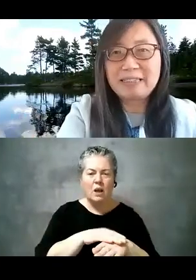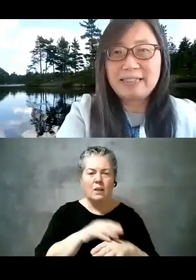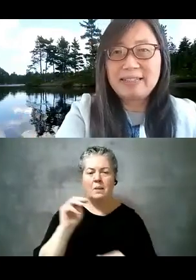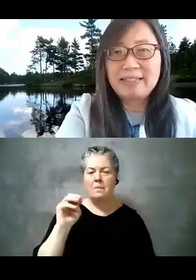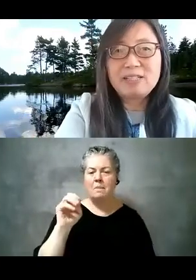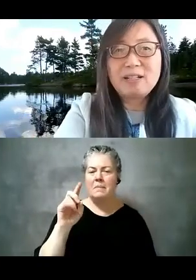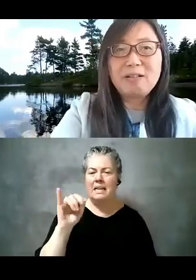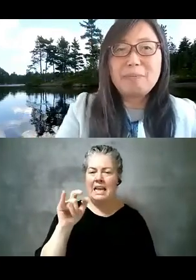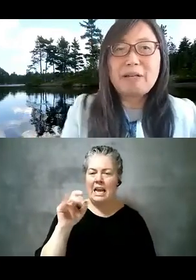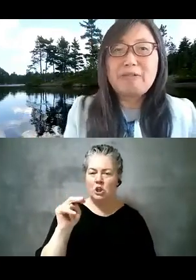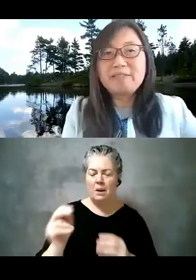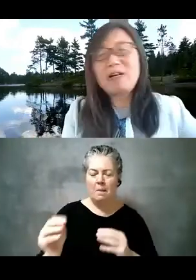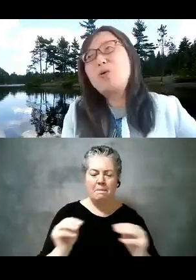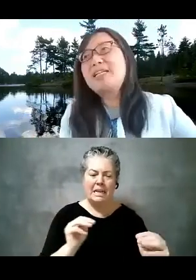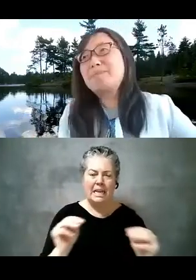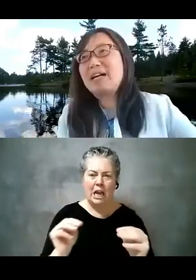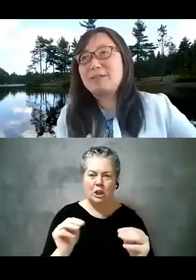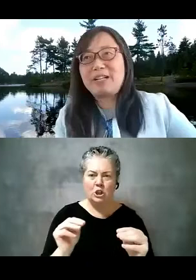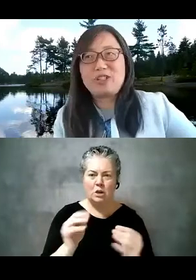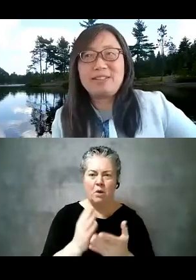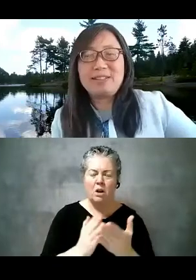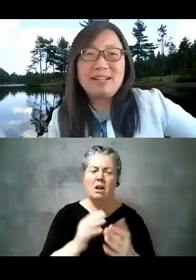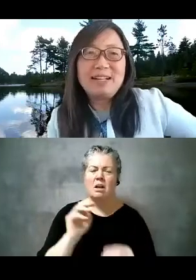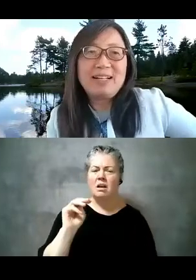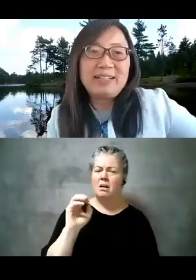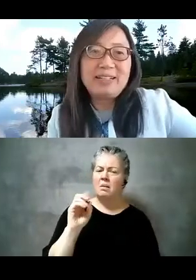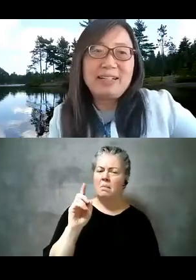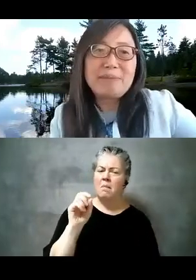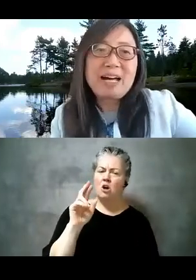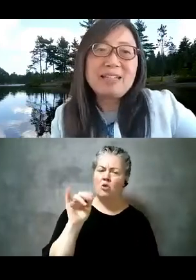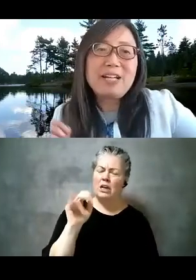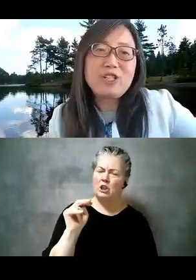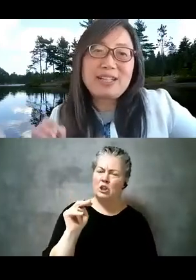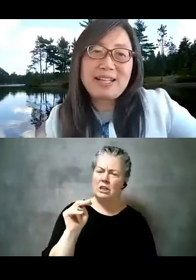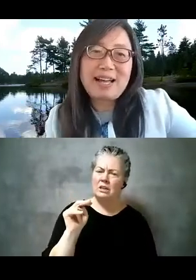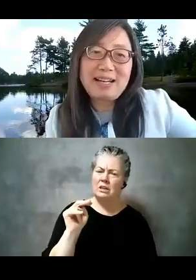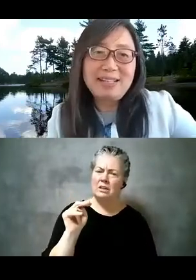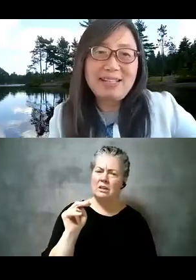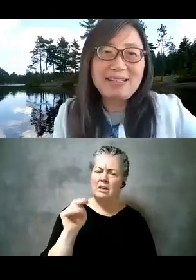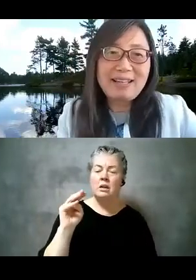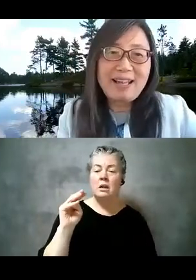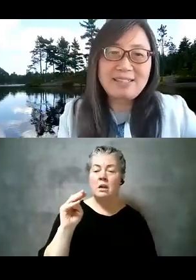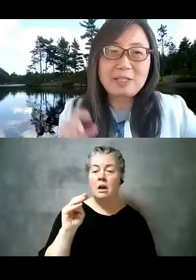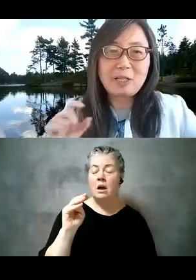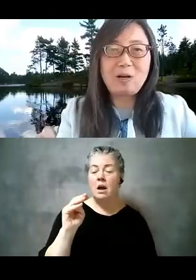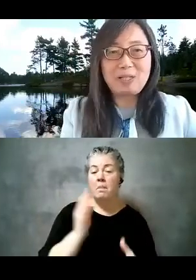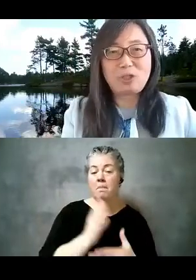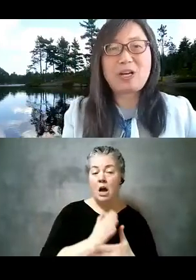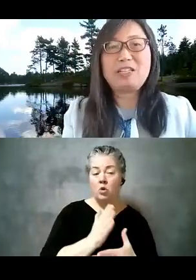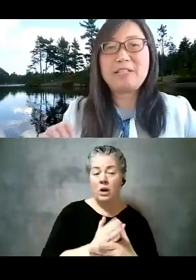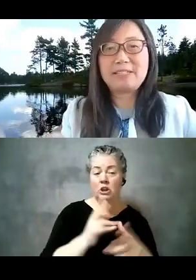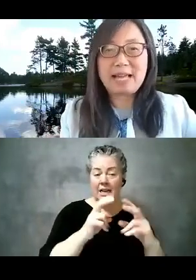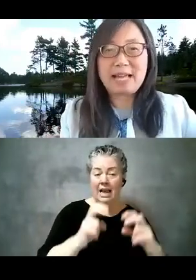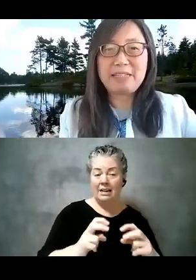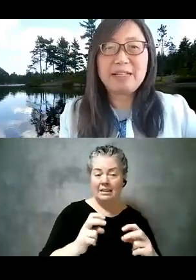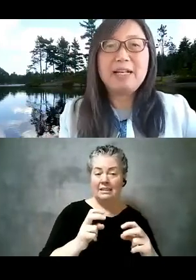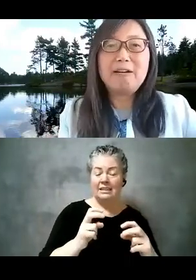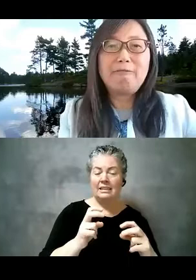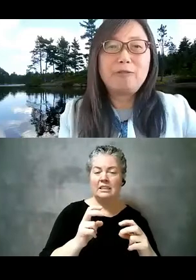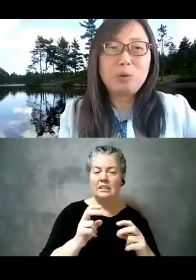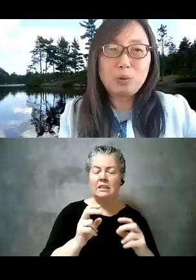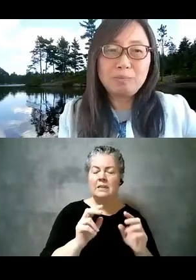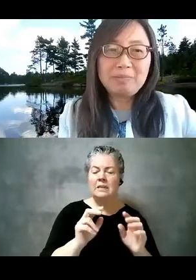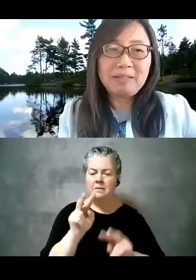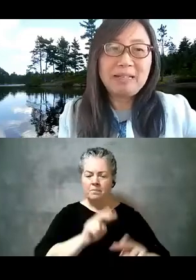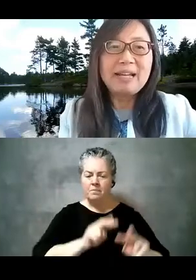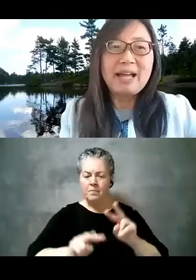part. So, but first of all, what is moderation? A moderation analysis has its goal. It's trying to examine